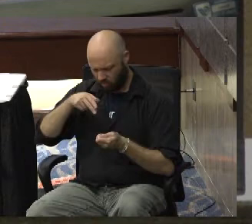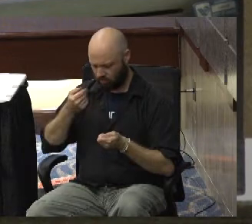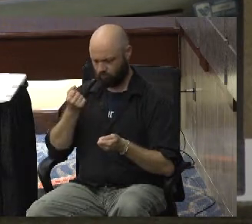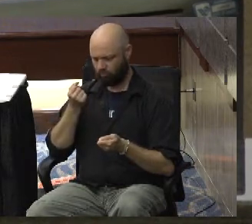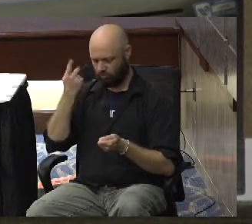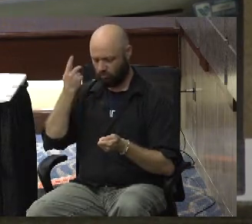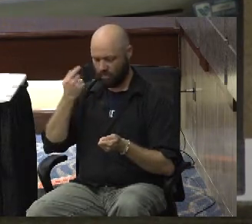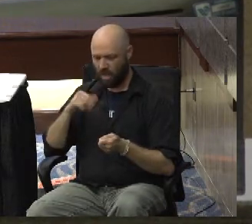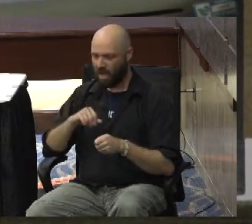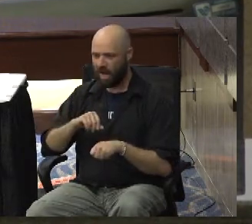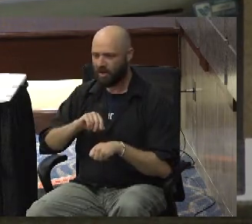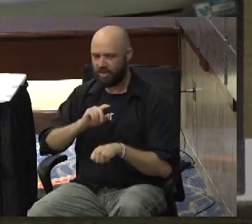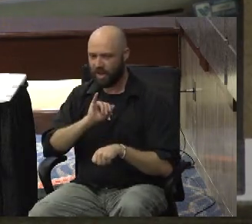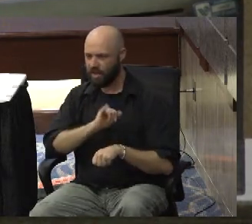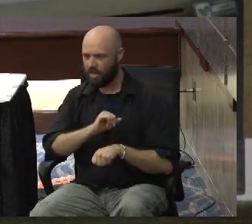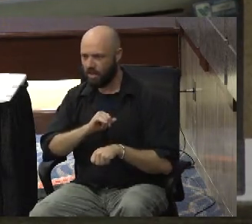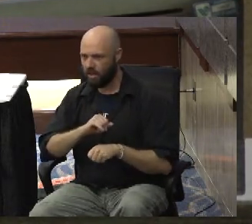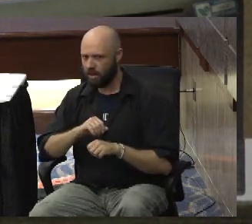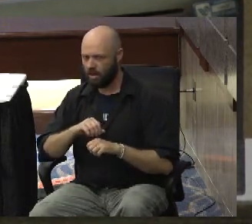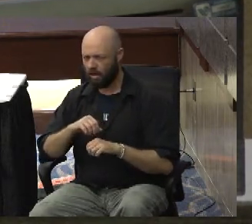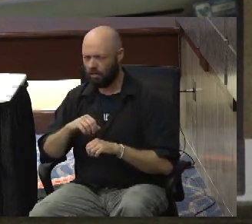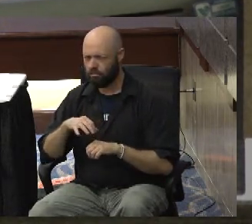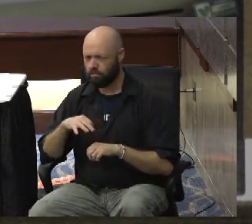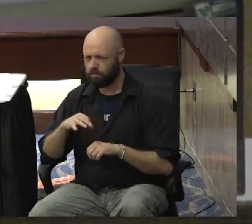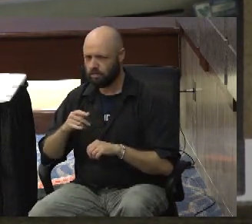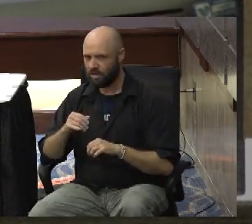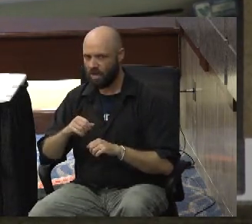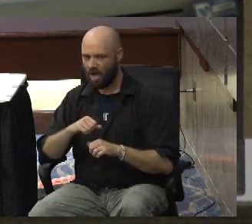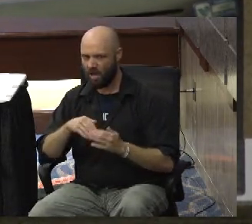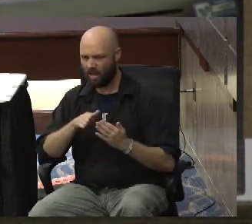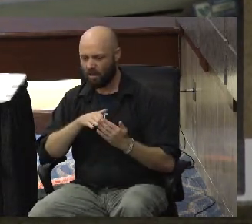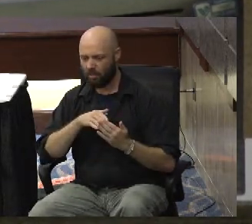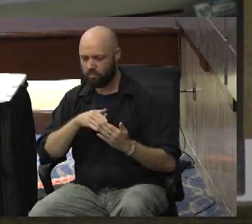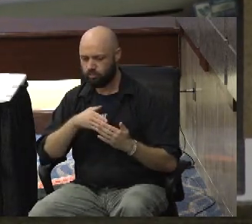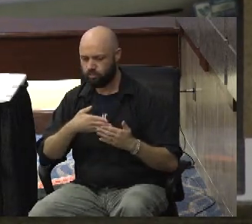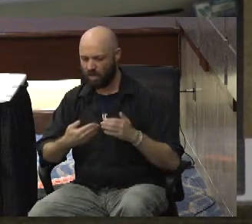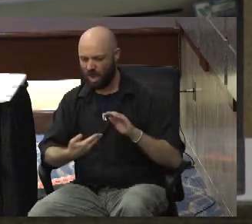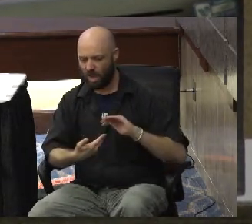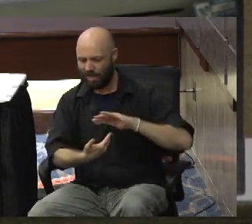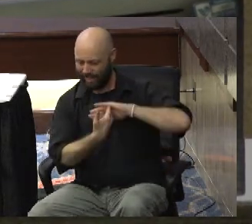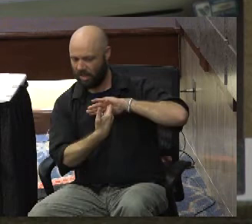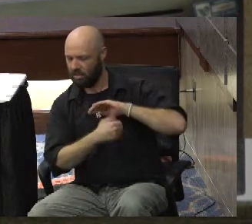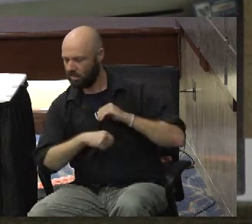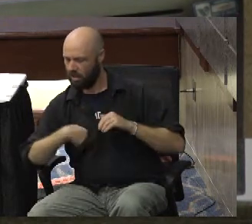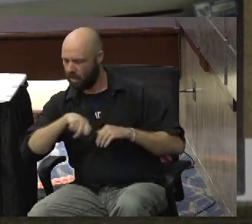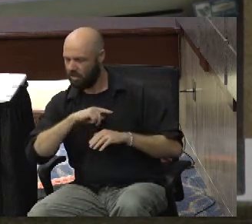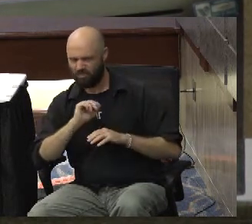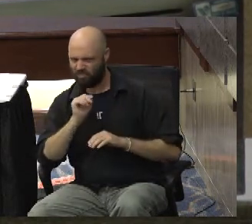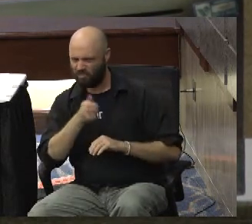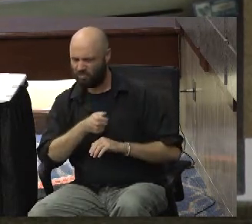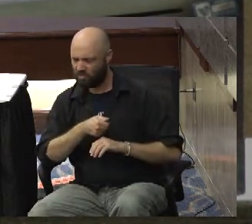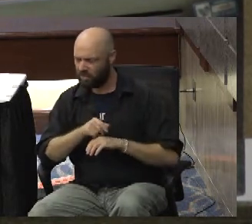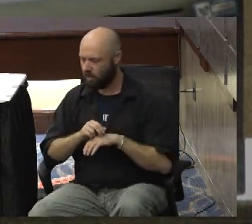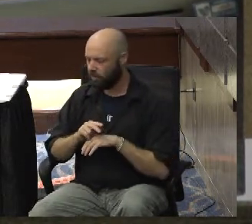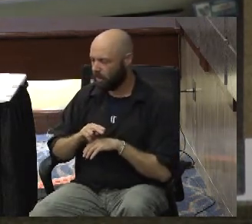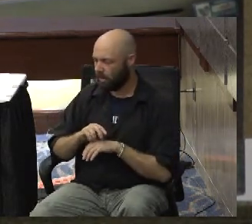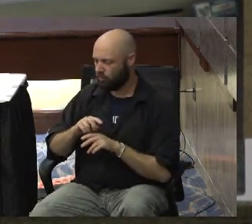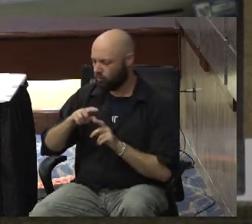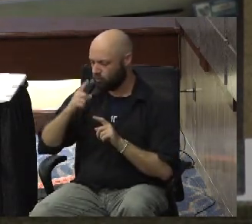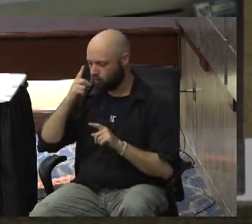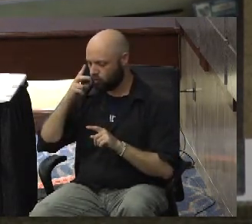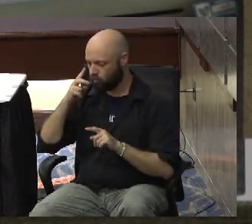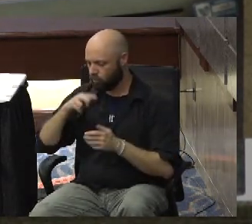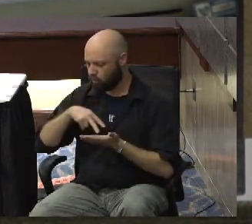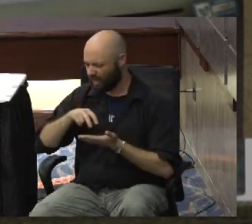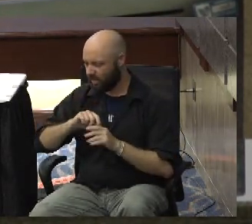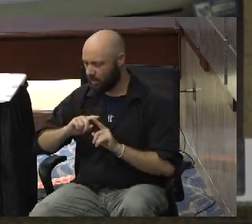to say, hey, look at this, but I didn't read it as opposition, but maybe I could be wrong about that. So big caveat. But that's how